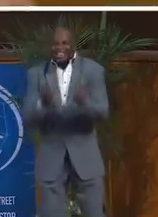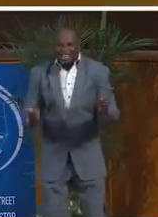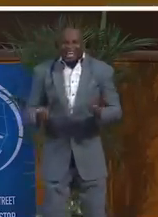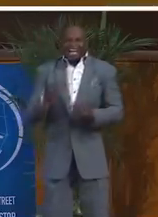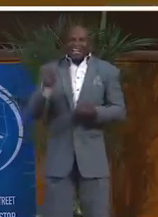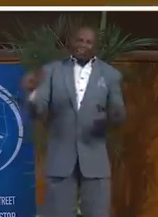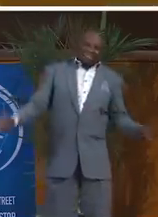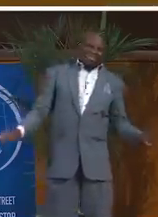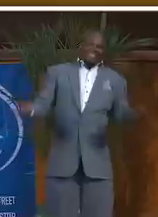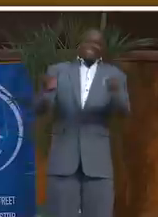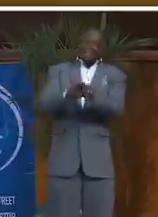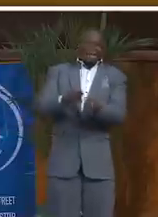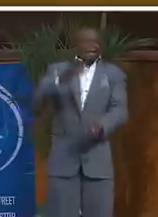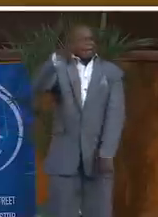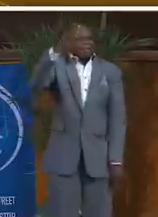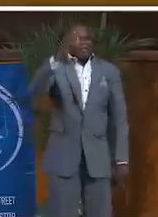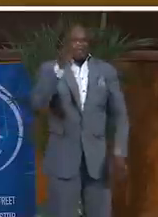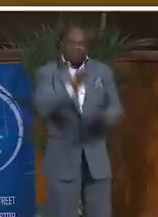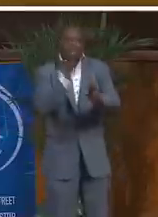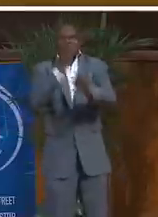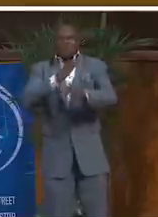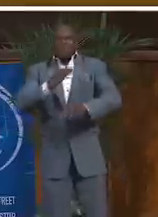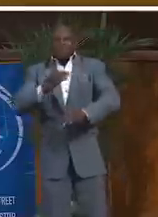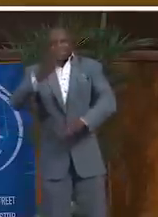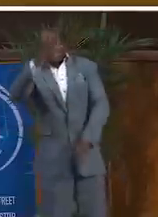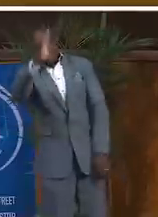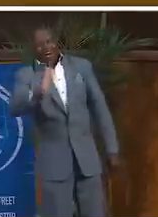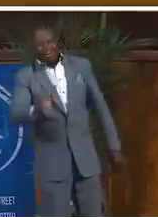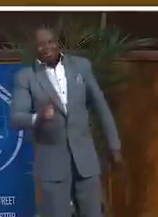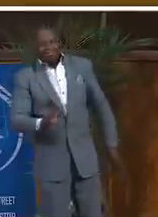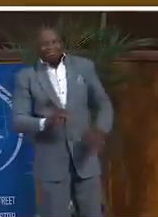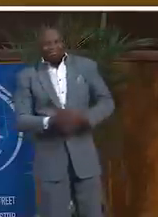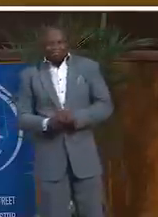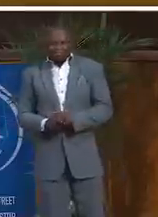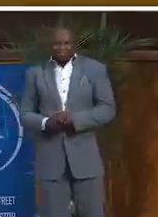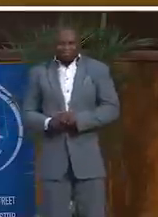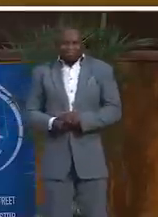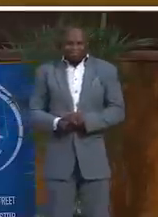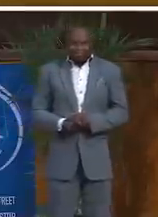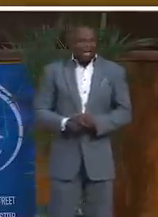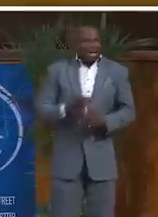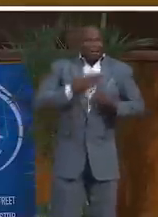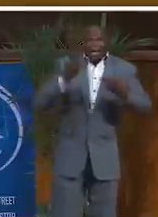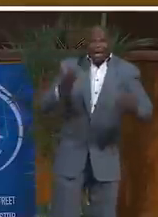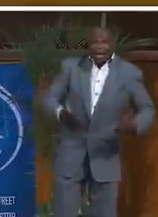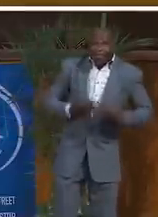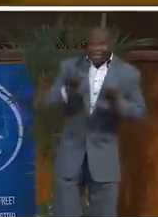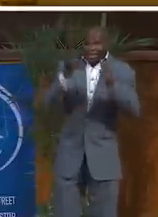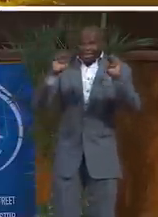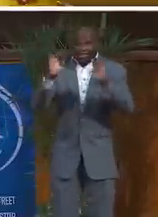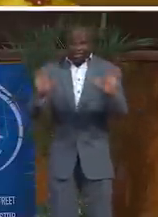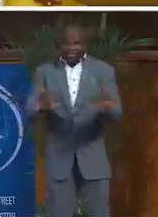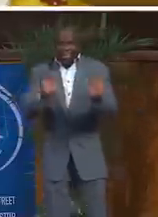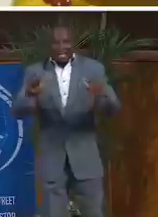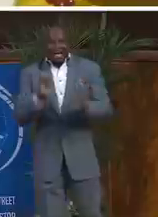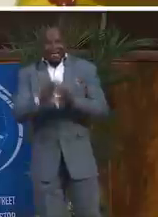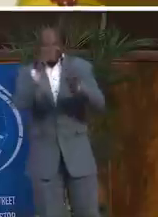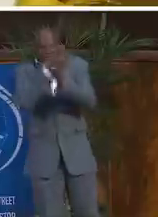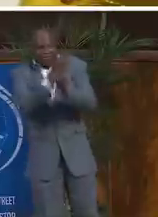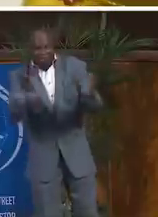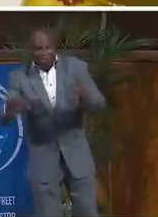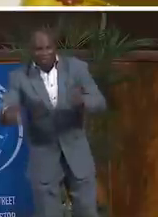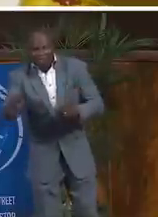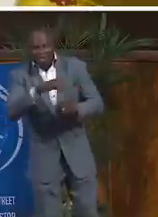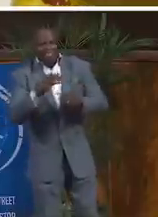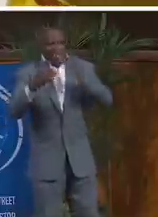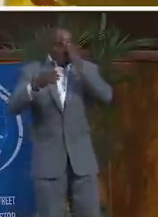I'm that same faithful God. And I'm so glad on this Easter Sunday that I can declare to you